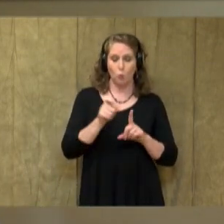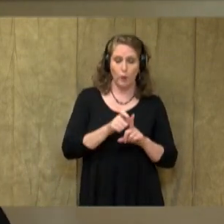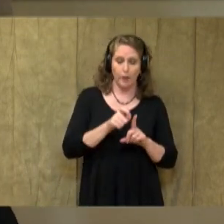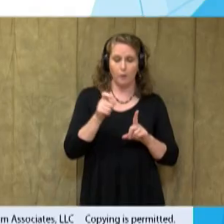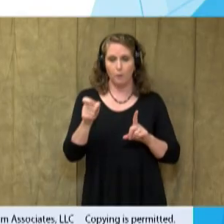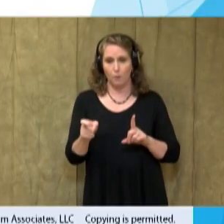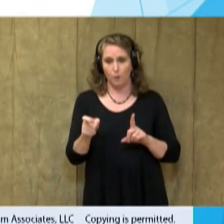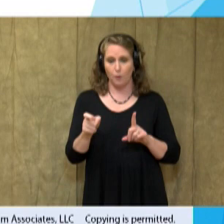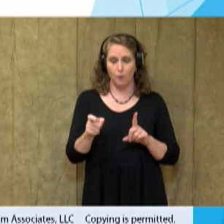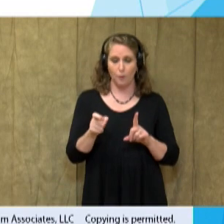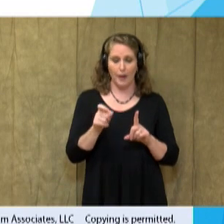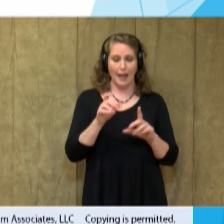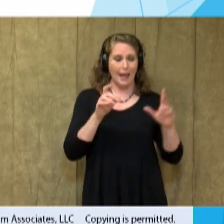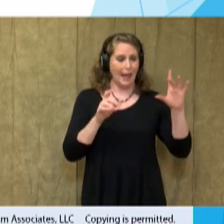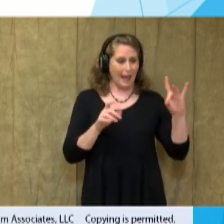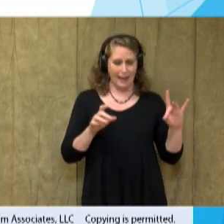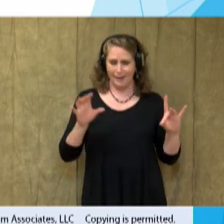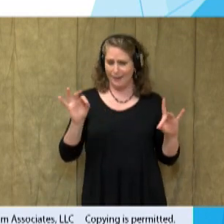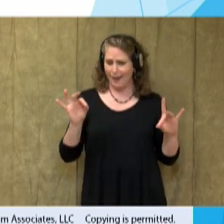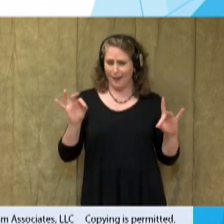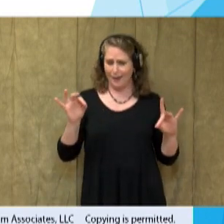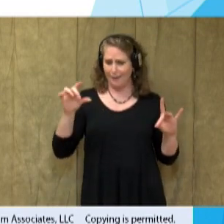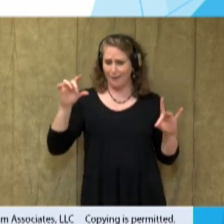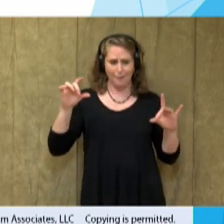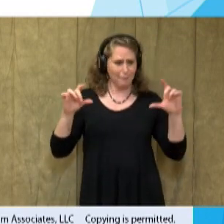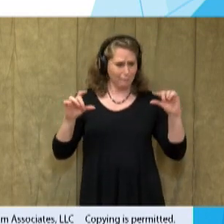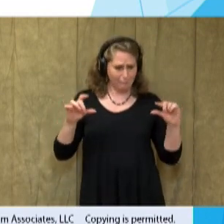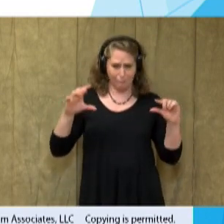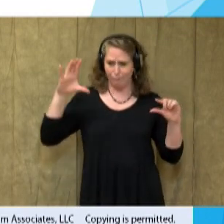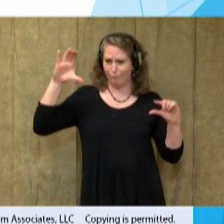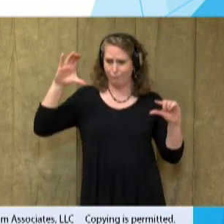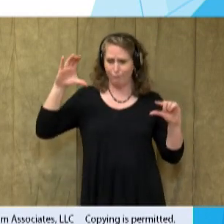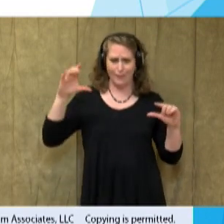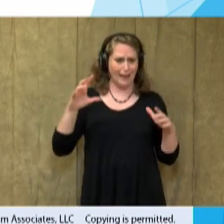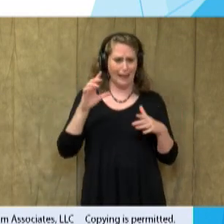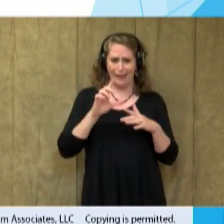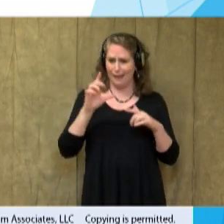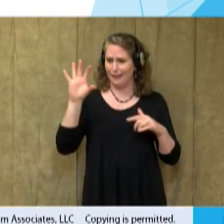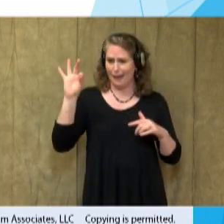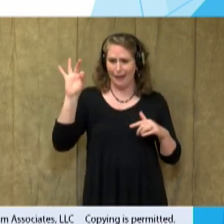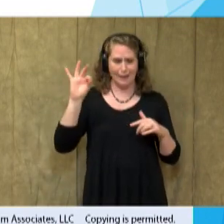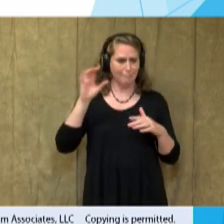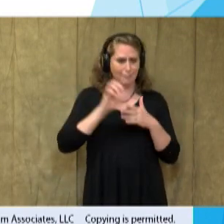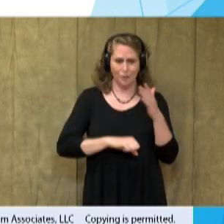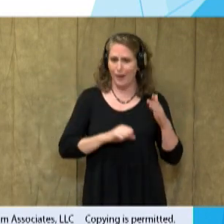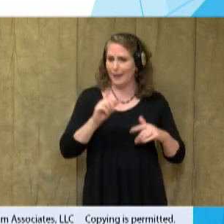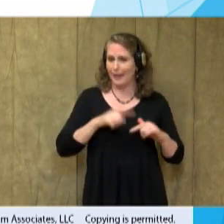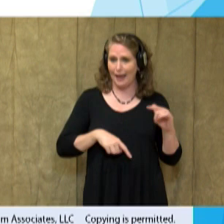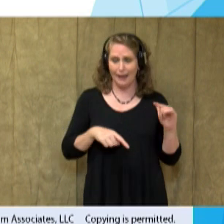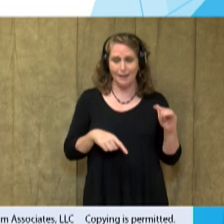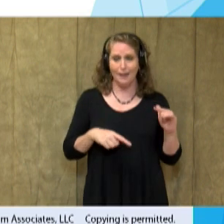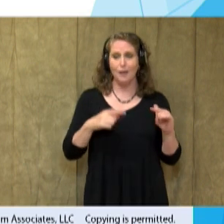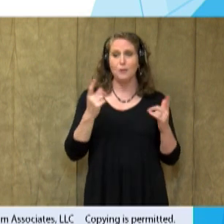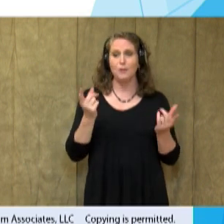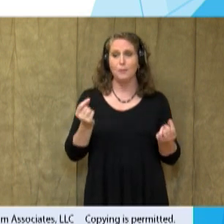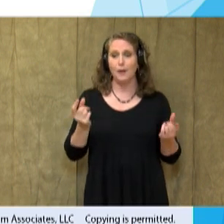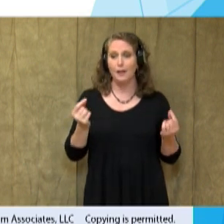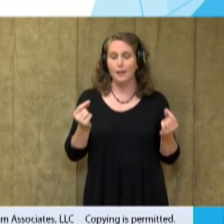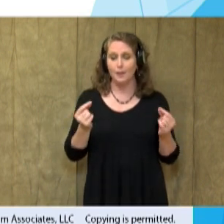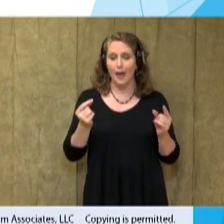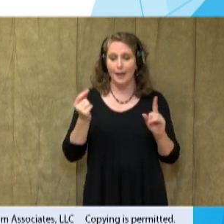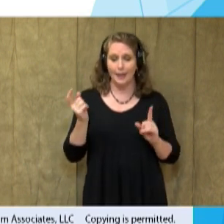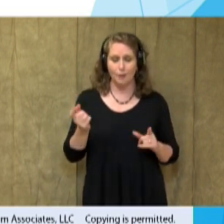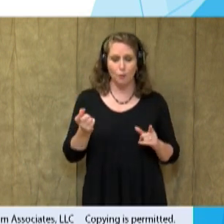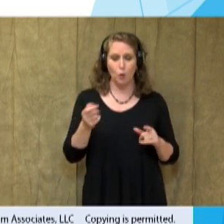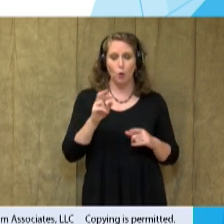because 8 is less than 9. I cannot take 9 from 8. I don't have enough. So this is an area where I'd have to